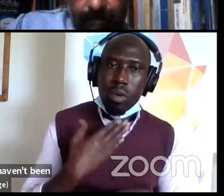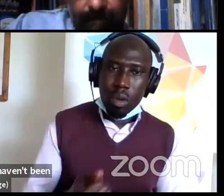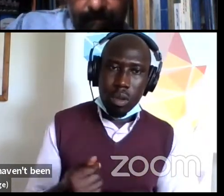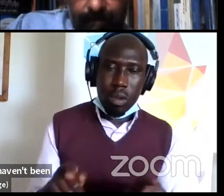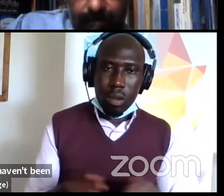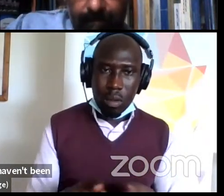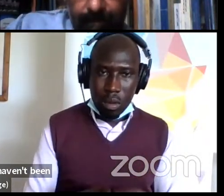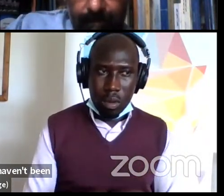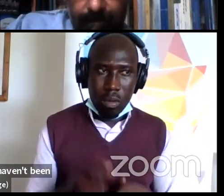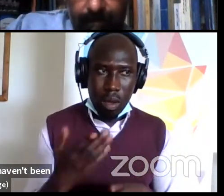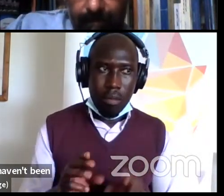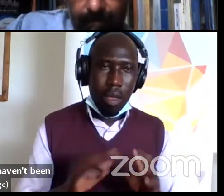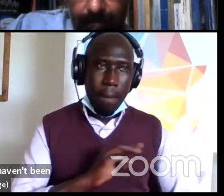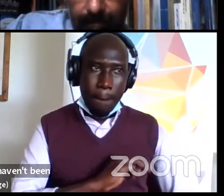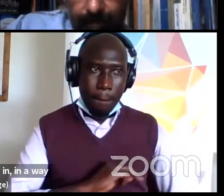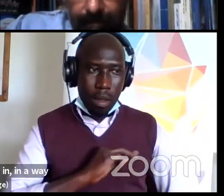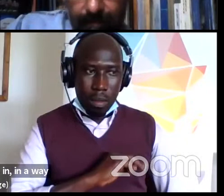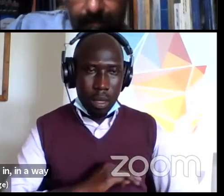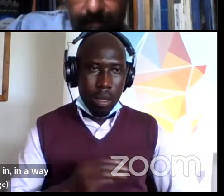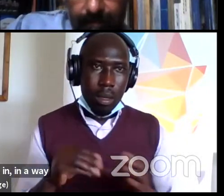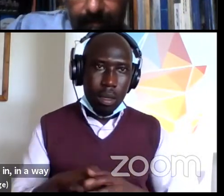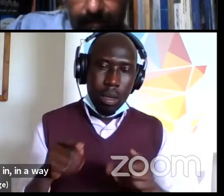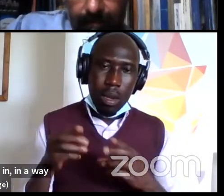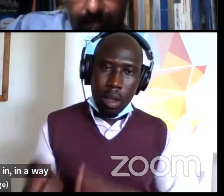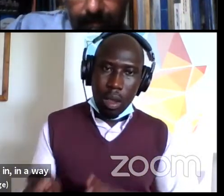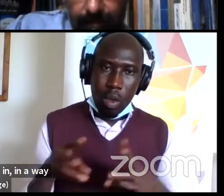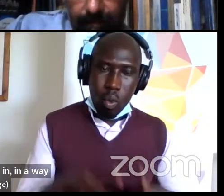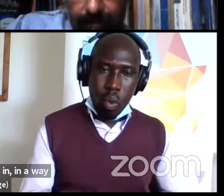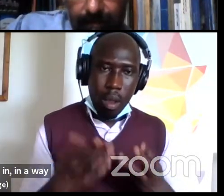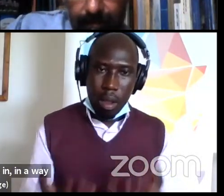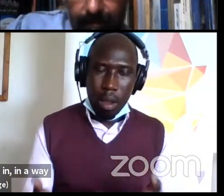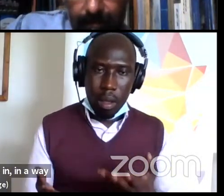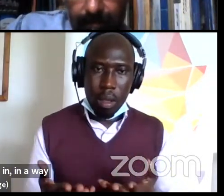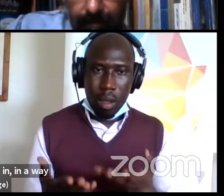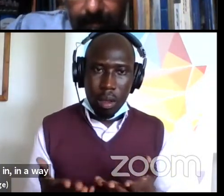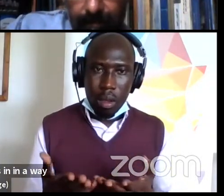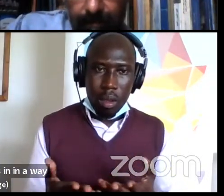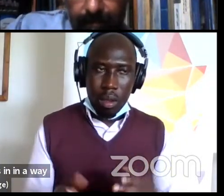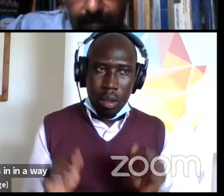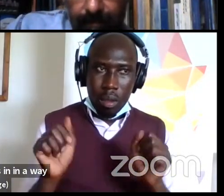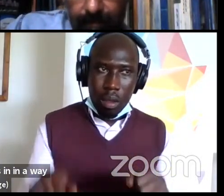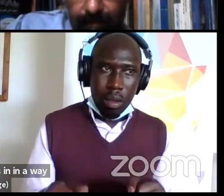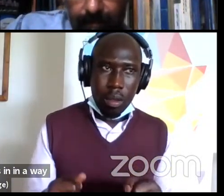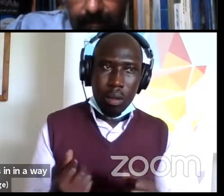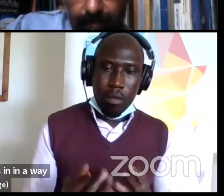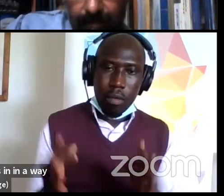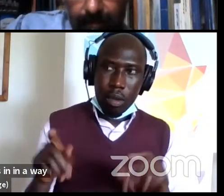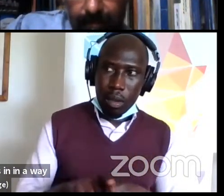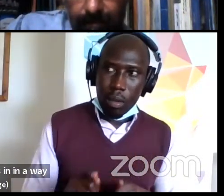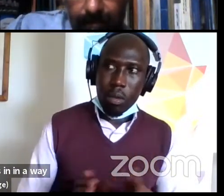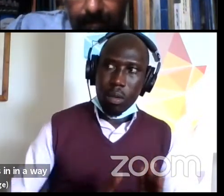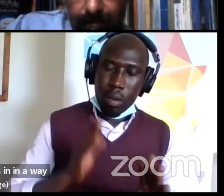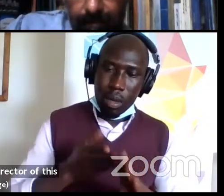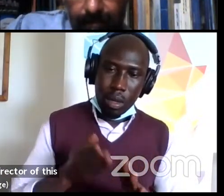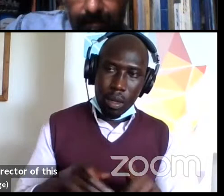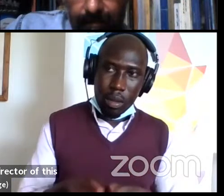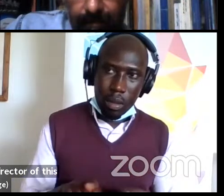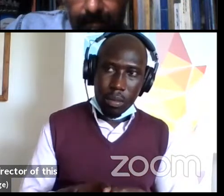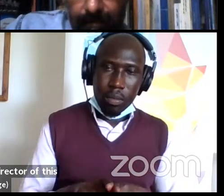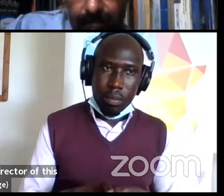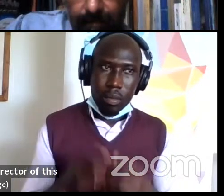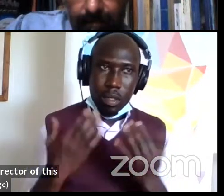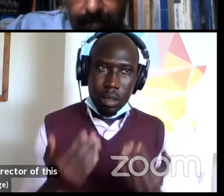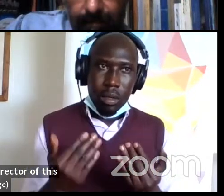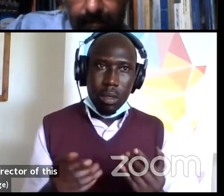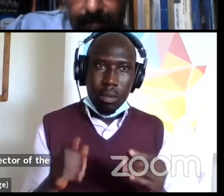their missions in a way that protects the freedoms and the digital rights of the citizens. So